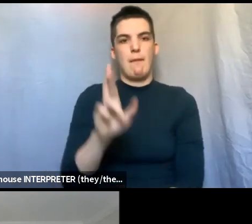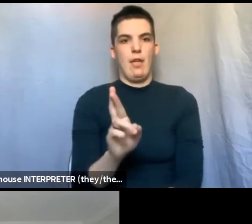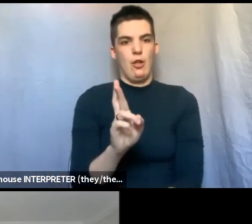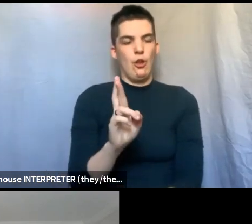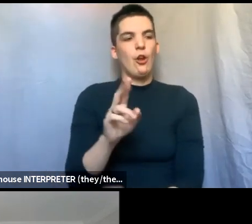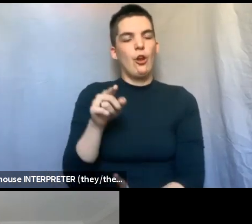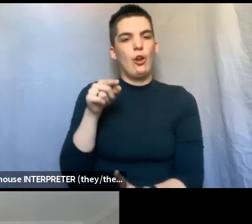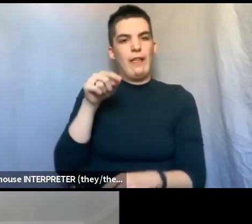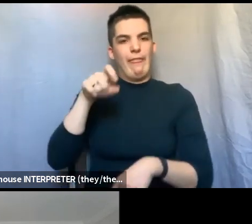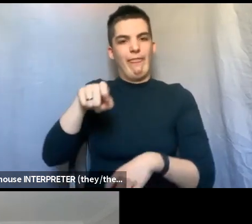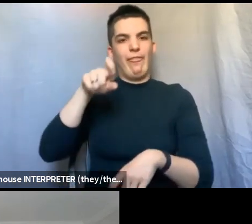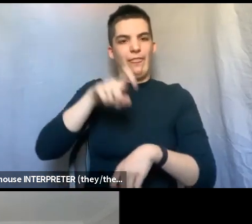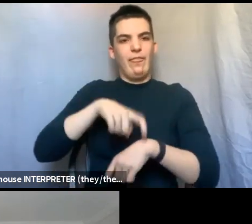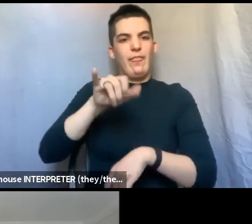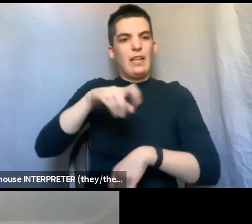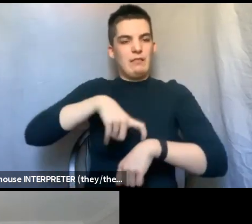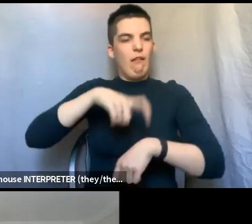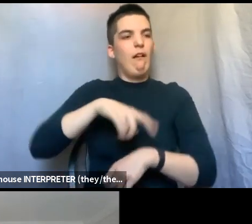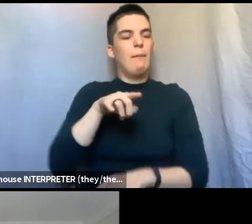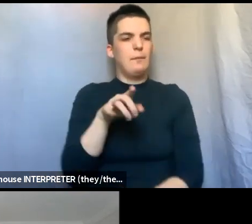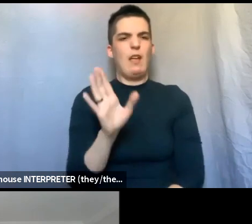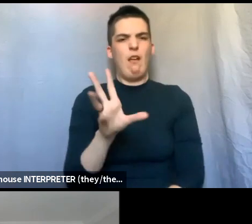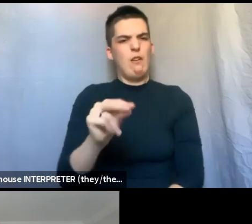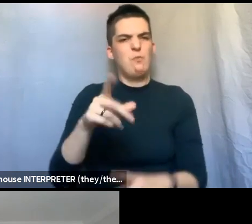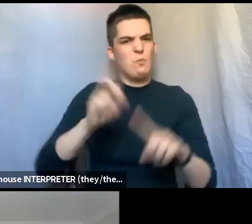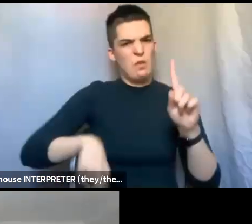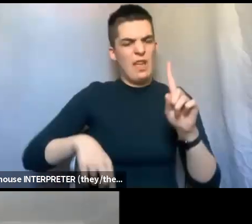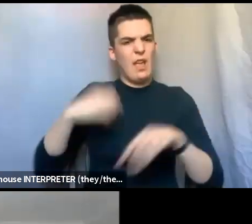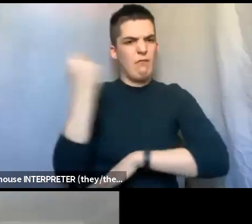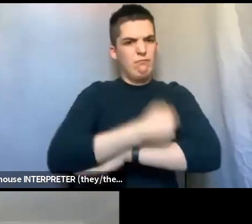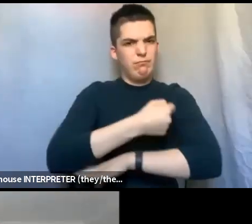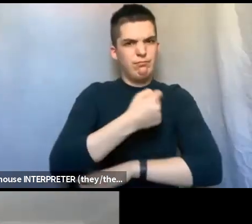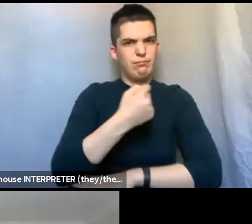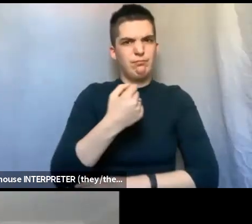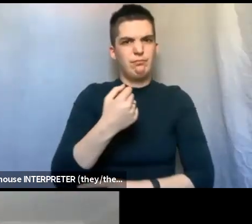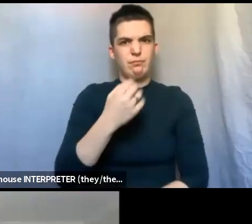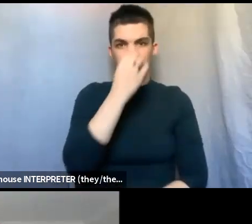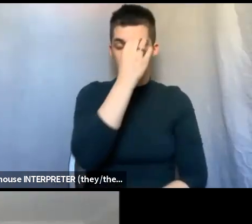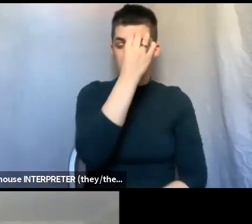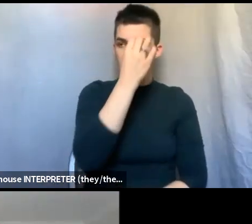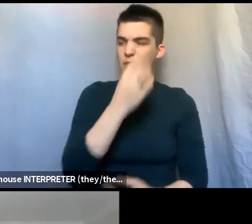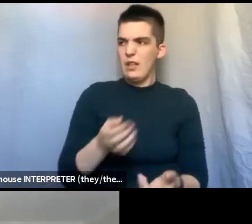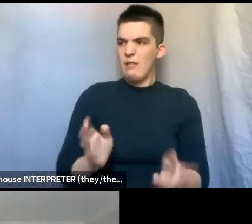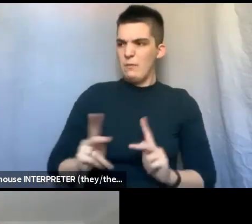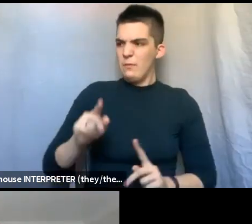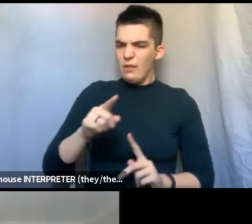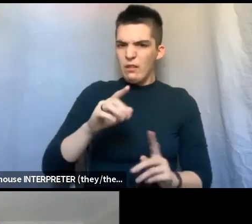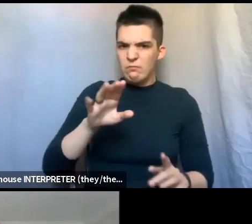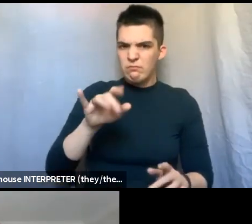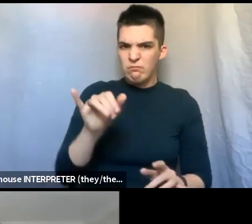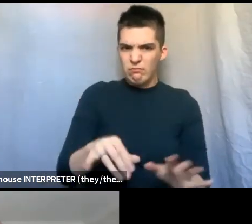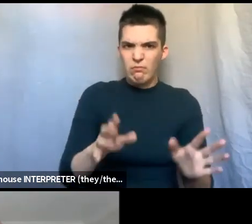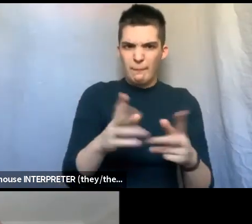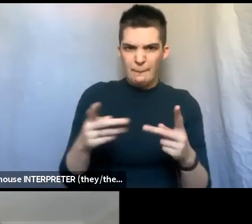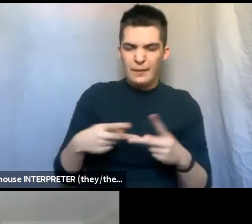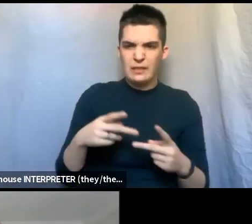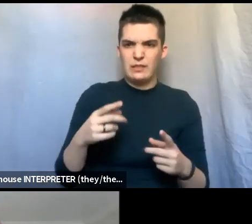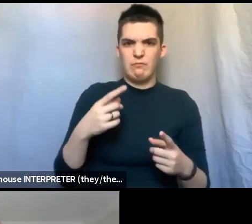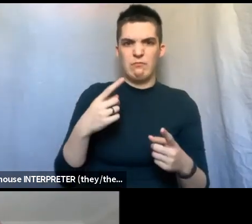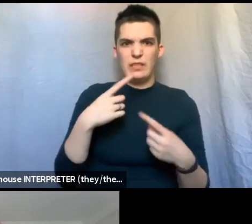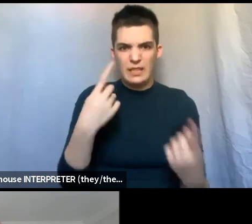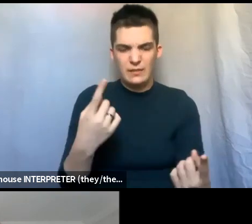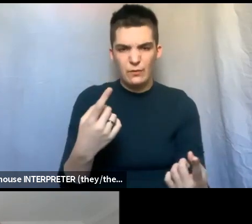got mm-hmm. to start this theater up." Mm-hmm. And now everyone is like, "Oh, Lincoln Center Theater, it's so successful." It was considered an absolute